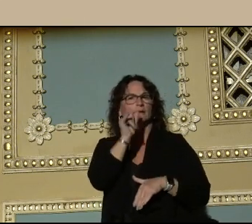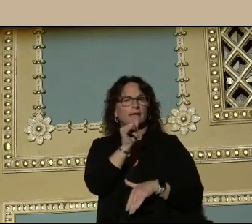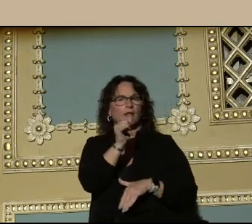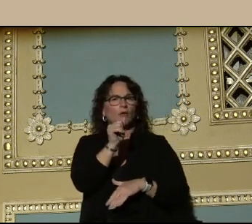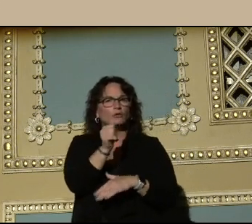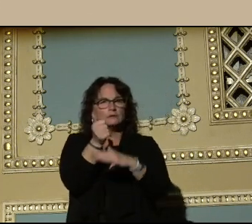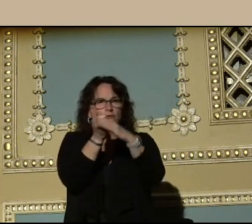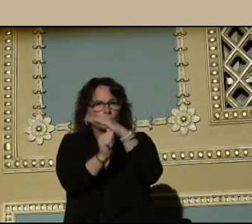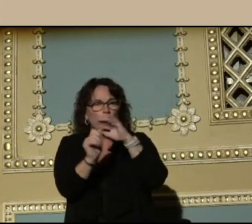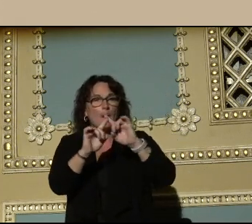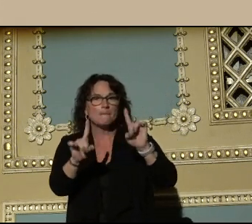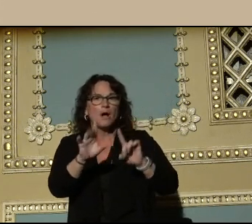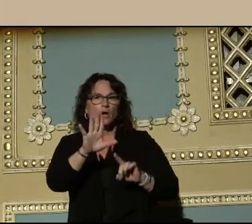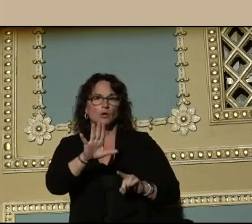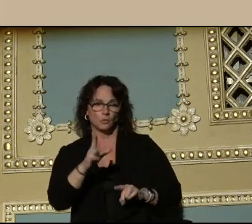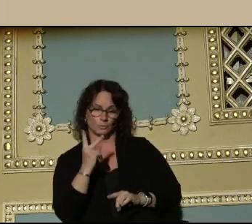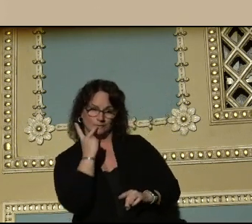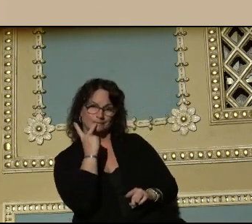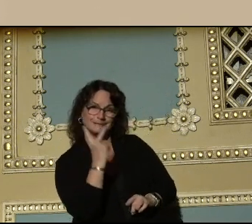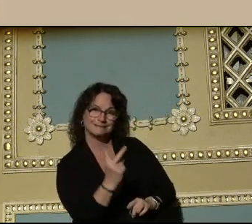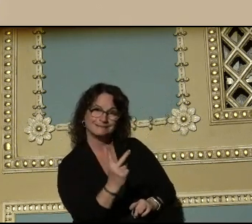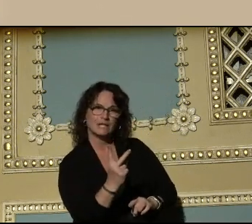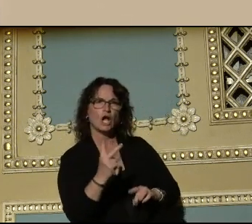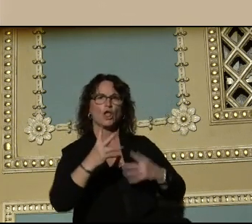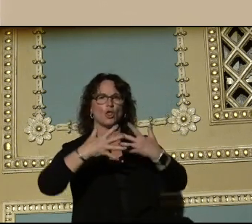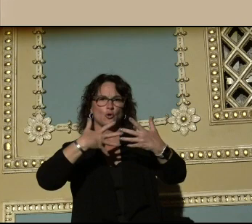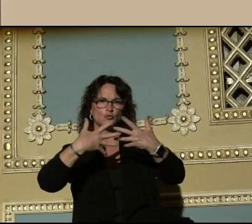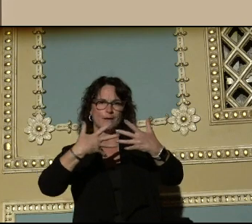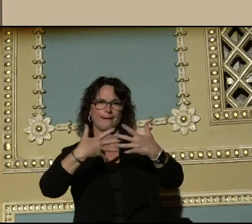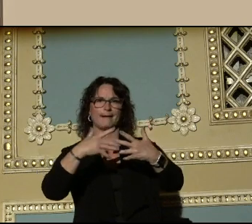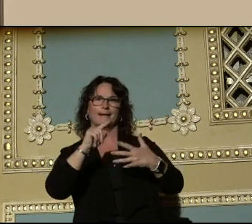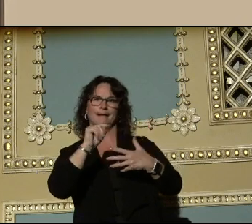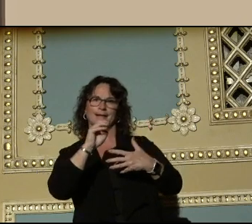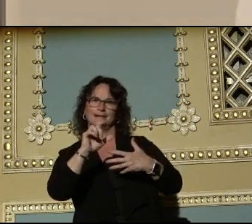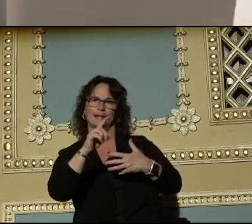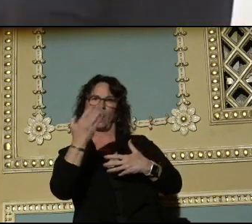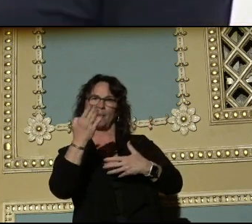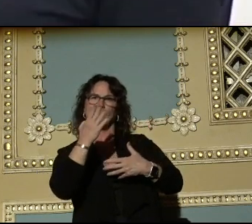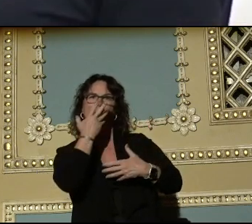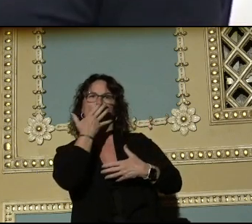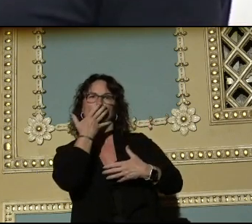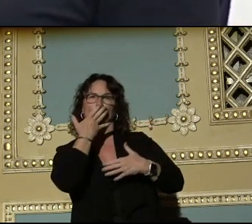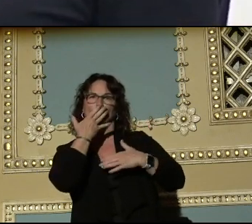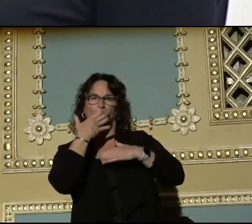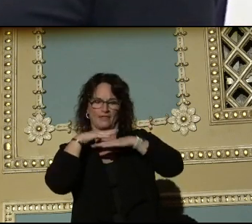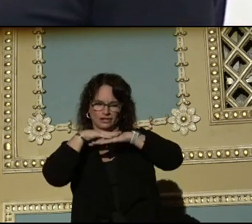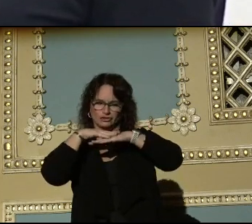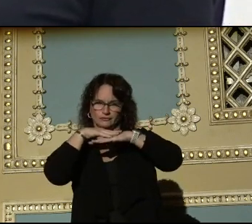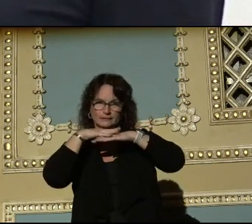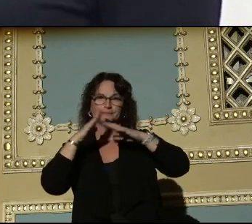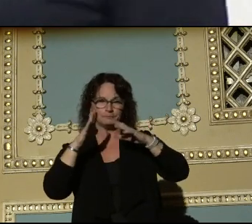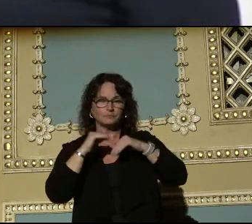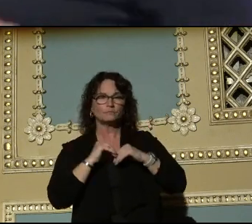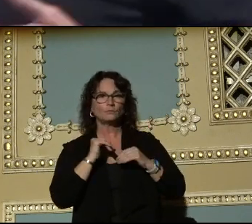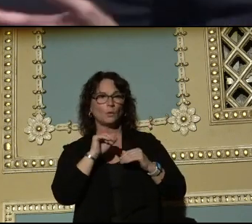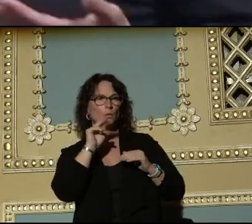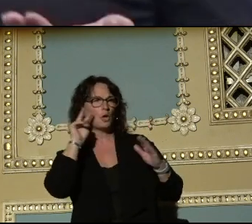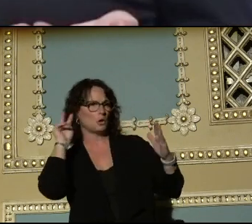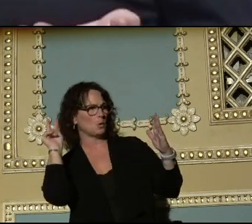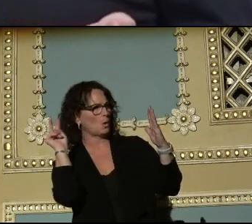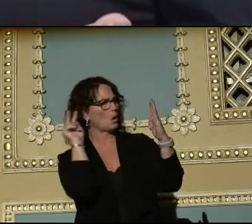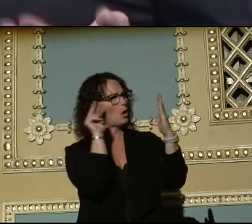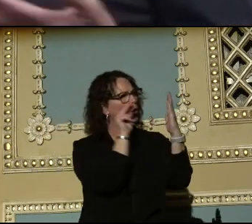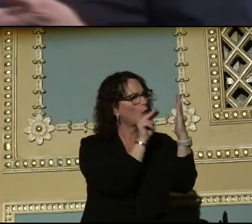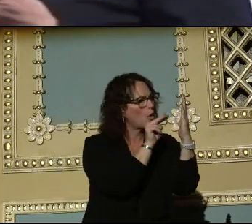your impression is the gray and the teal blue colors on the surface. When you look closer, as you get to